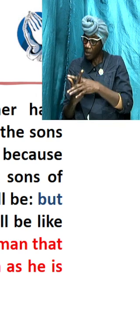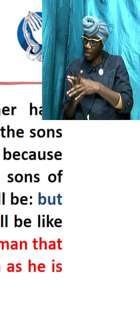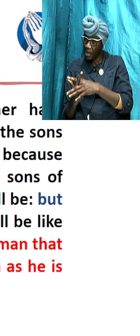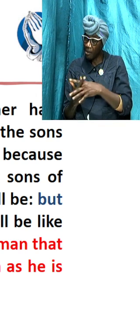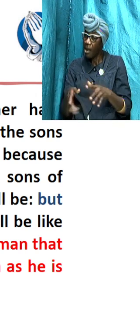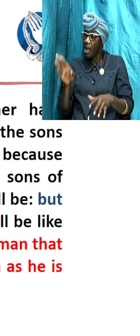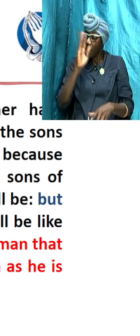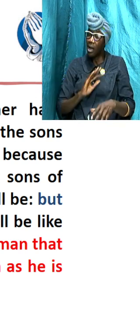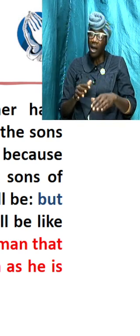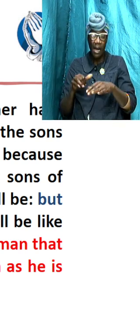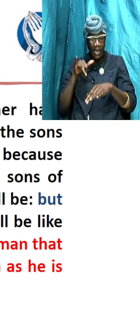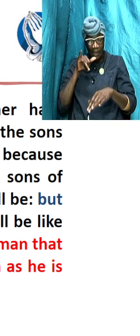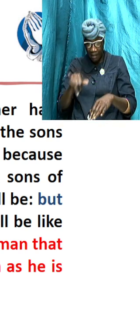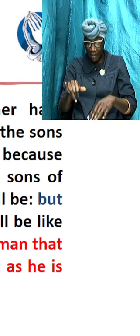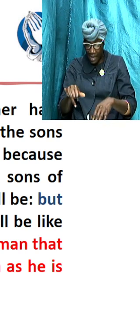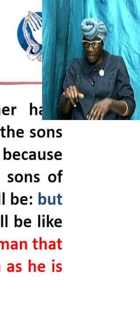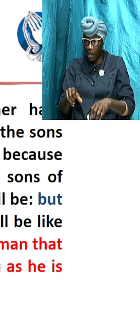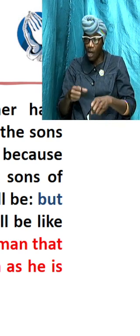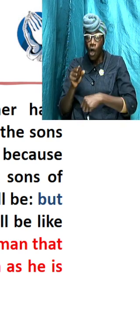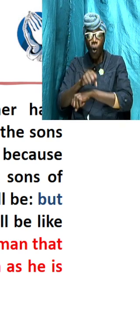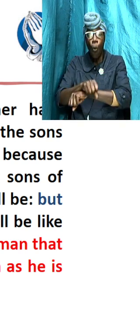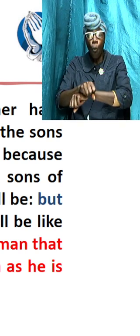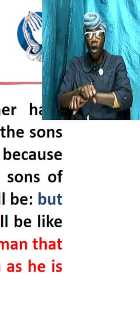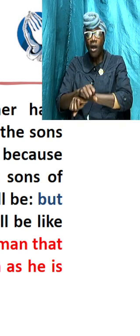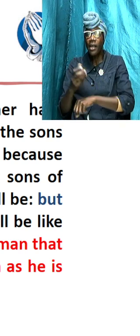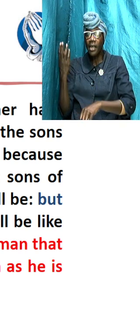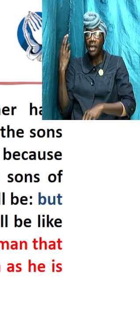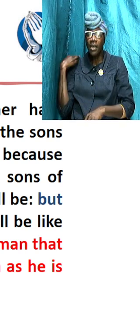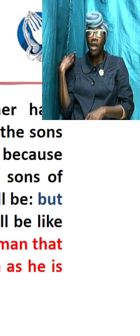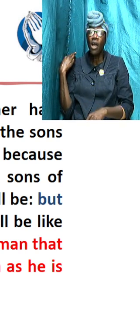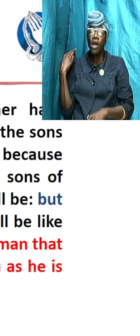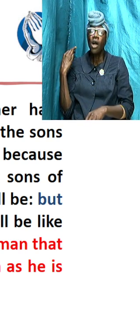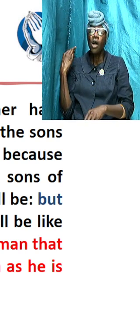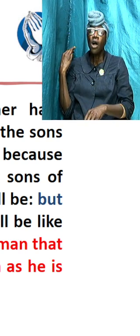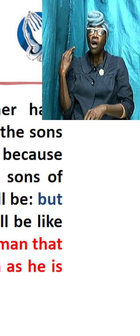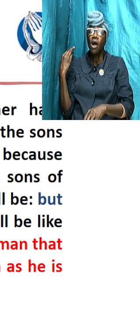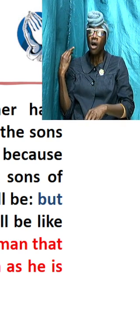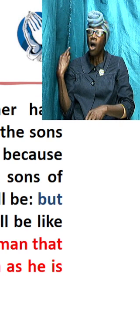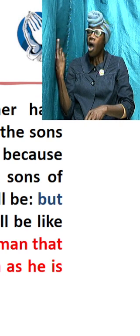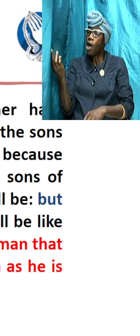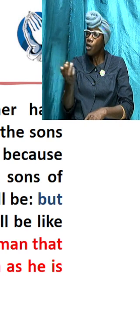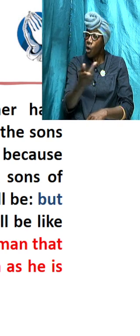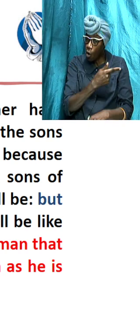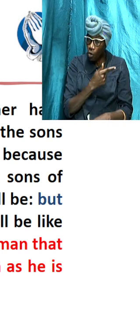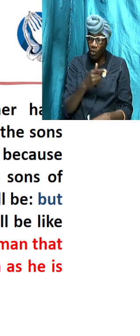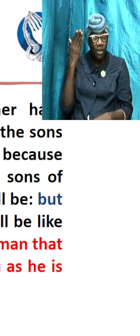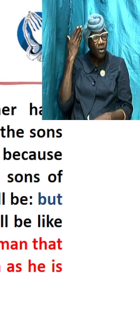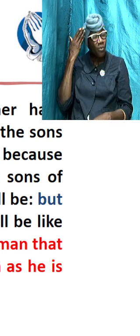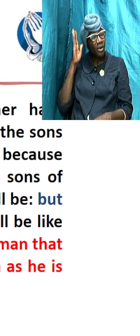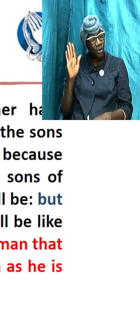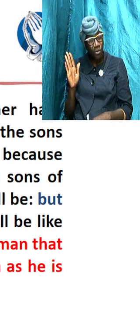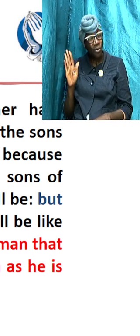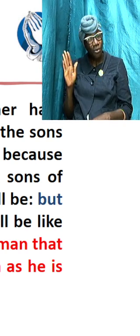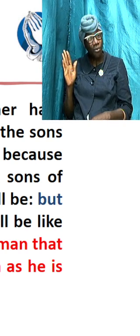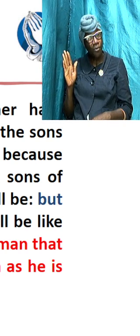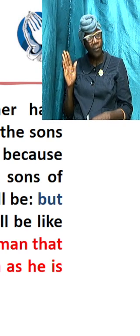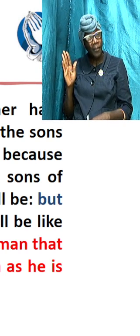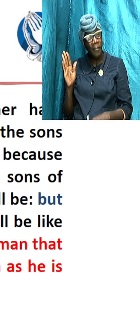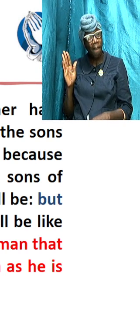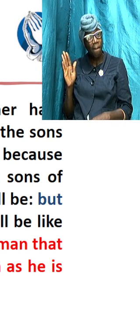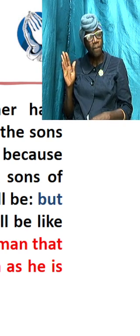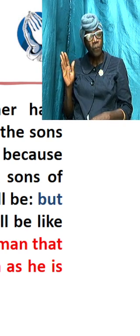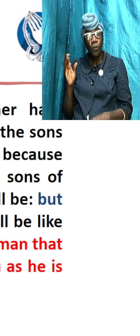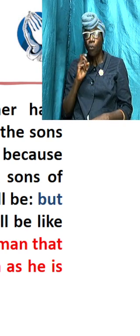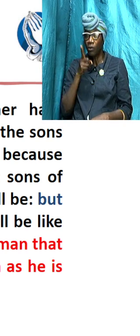on us. God is still framing us. God is still, it's like the potter. You're on the wheel and God is working. So we don't know what